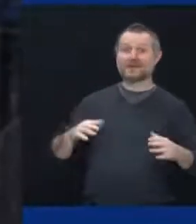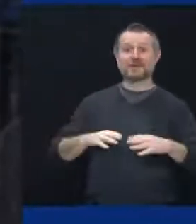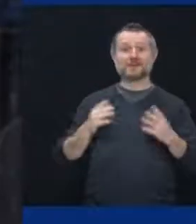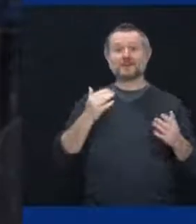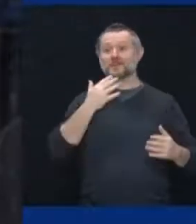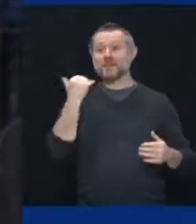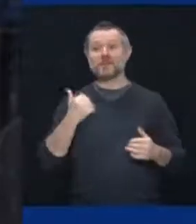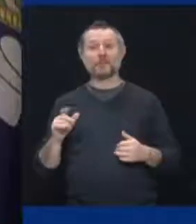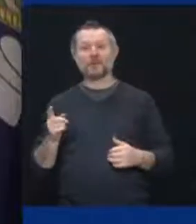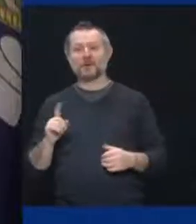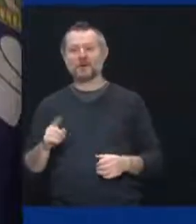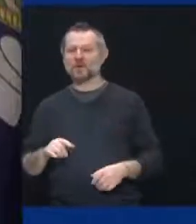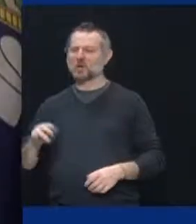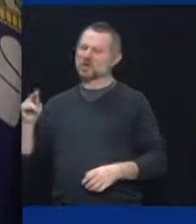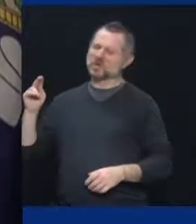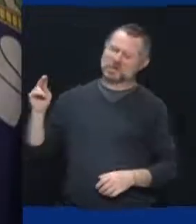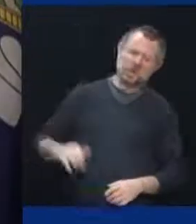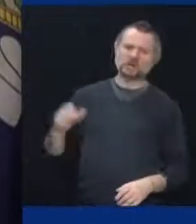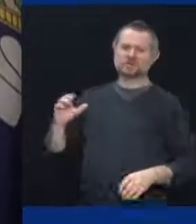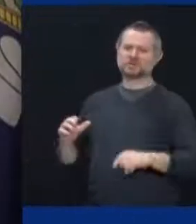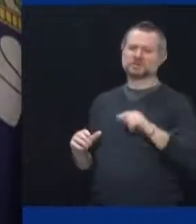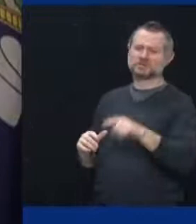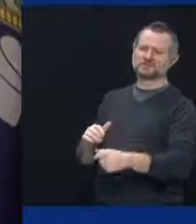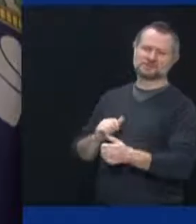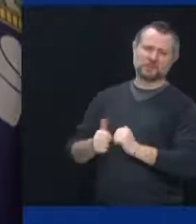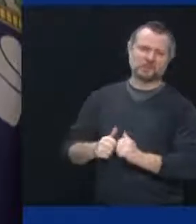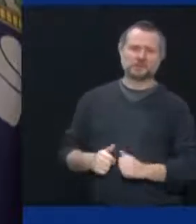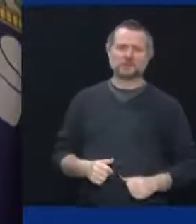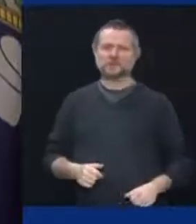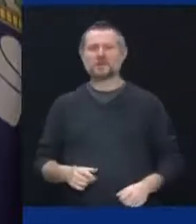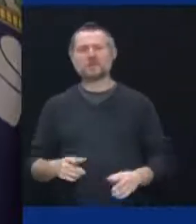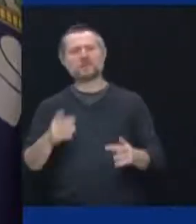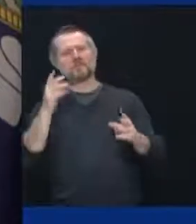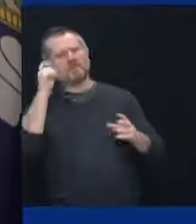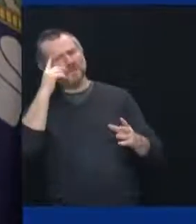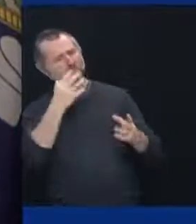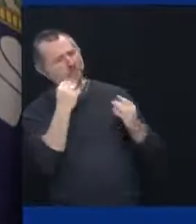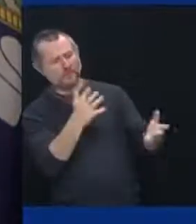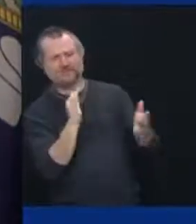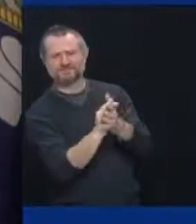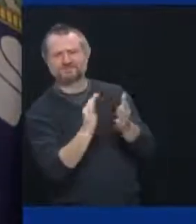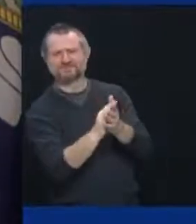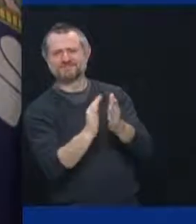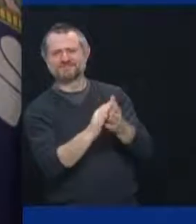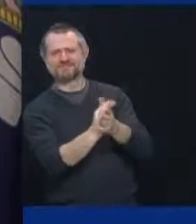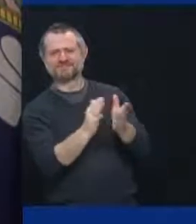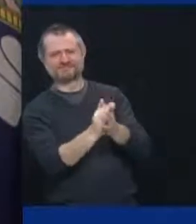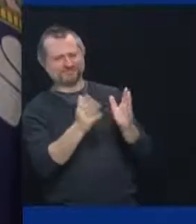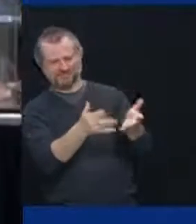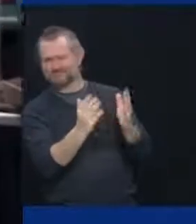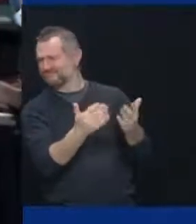New York sports fans. Here, here. Beautifully said. Let's give Al a round of applause.